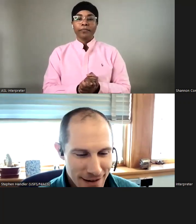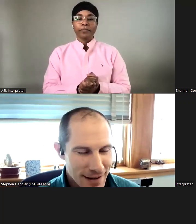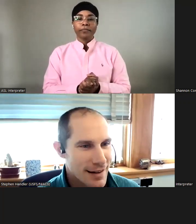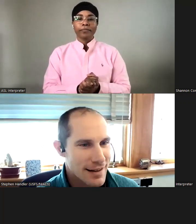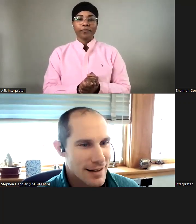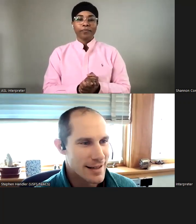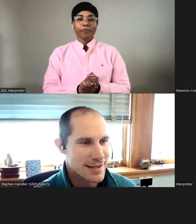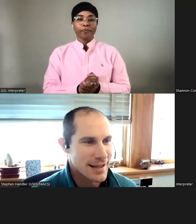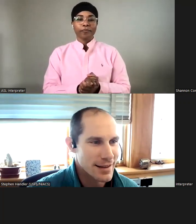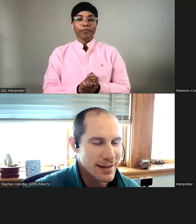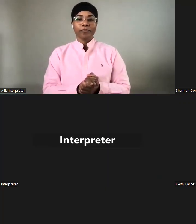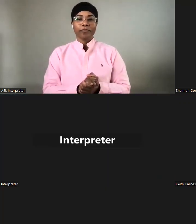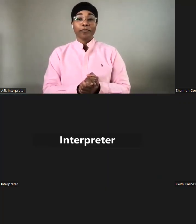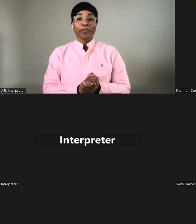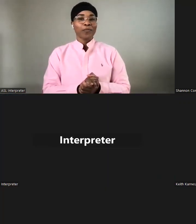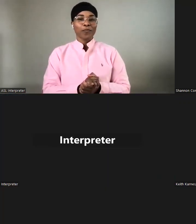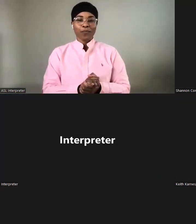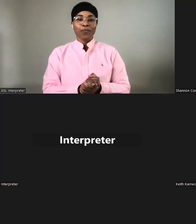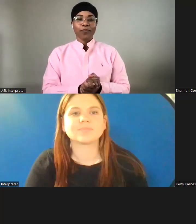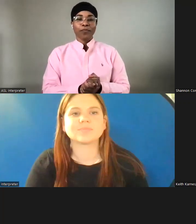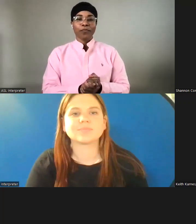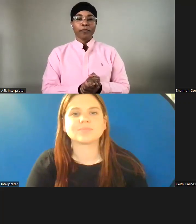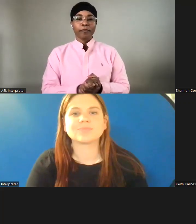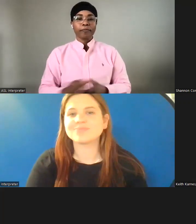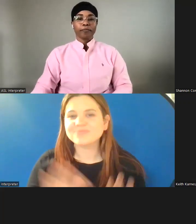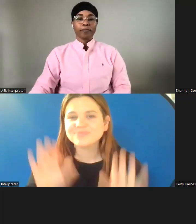Fantastic. Thanks, Keith.